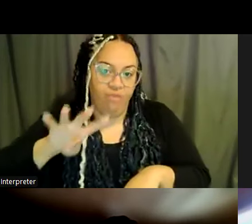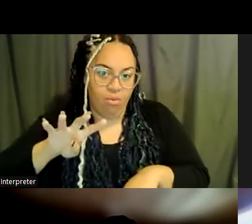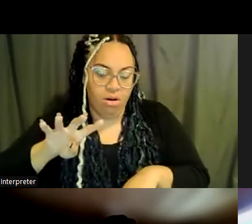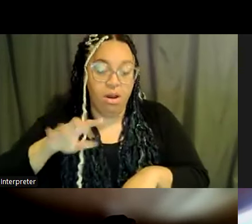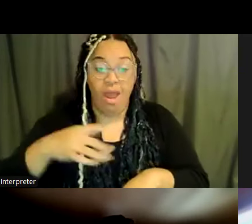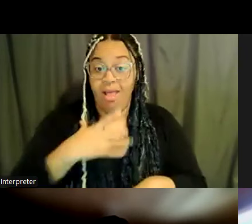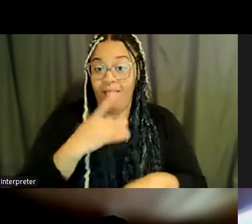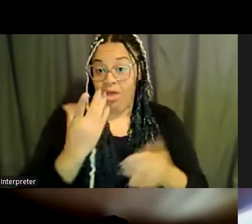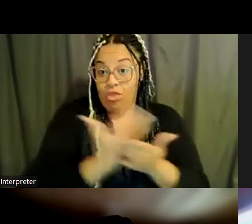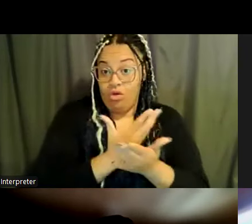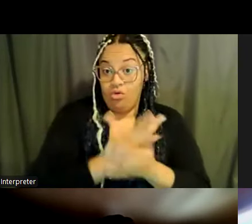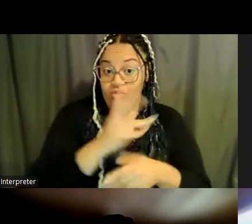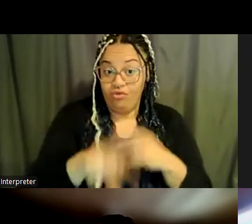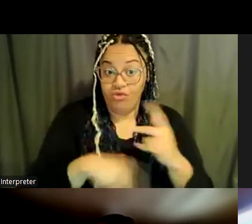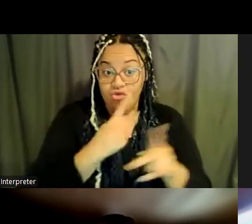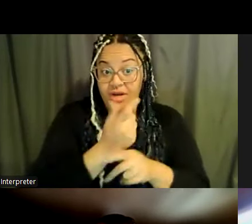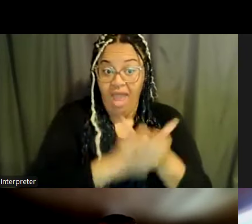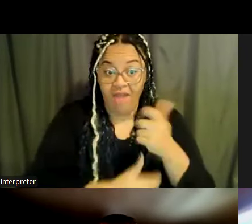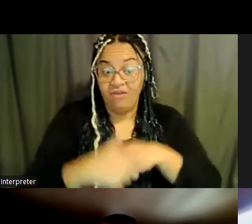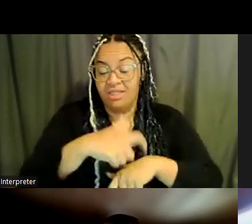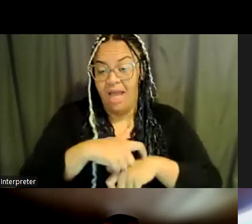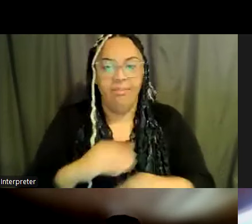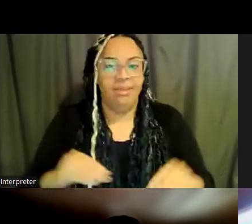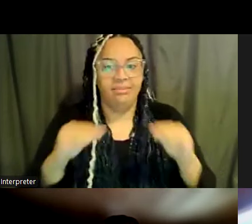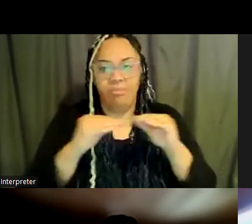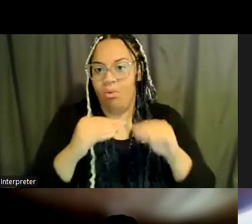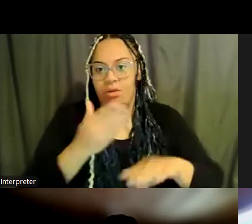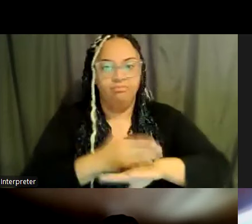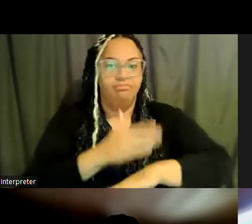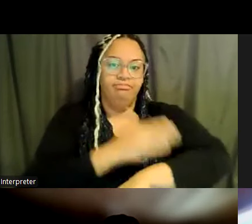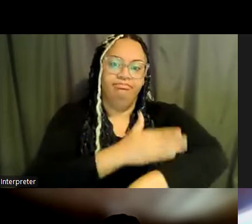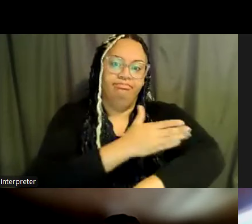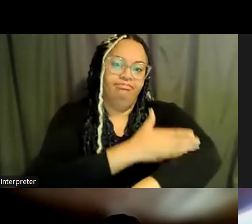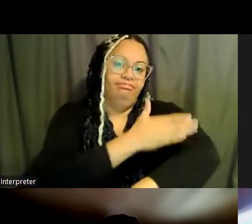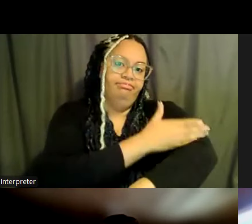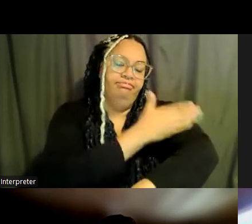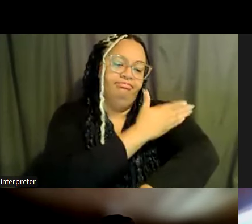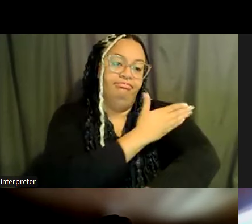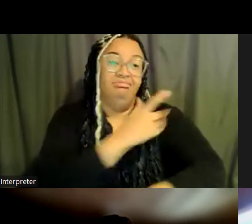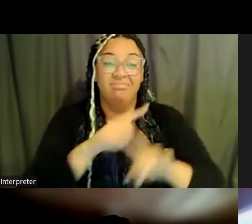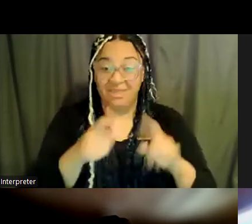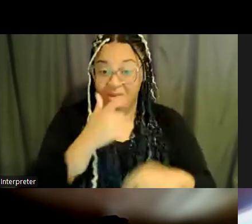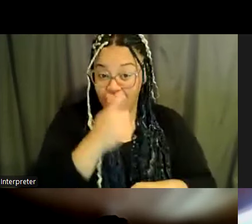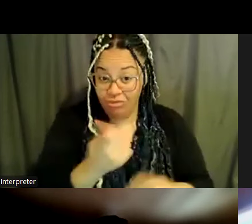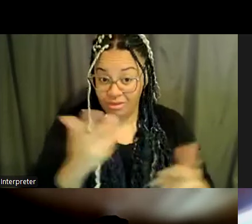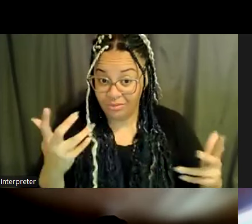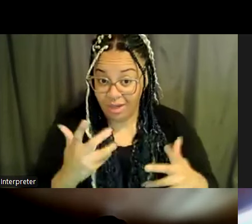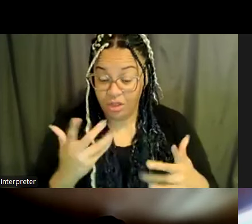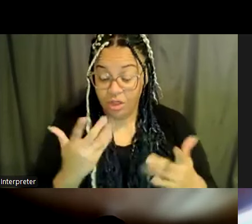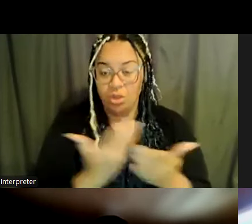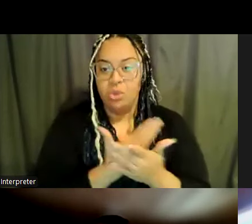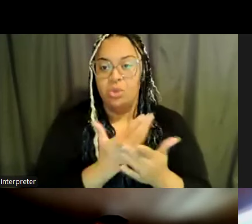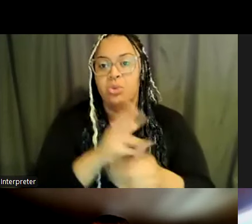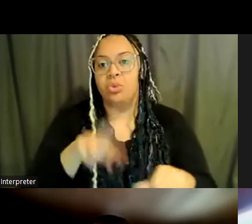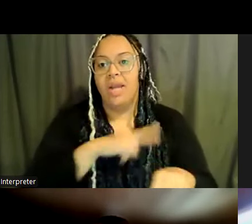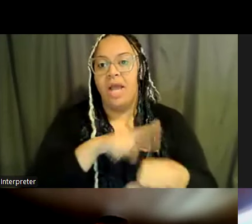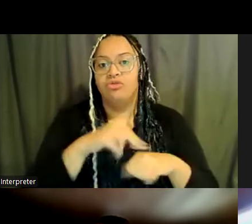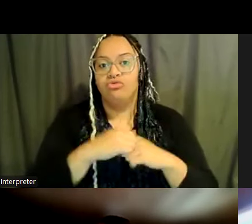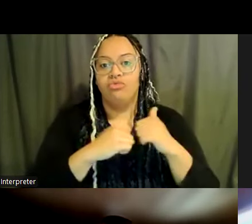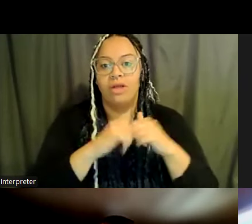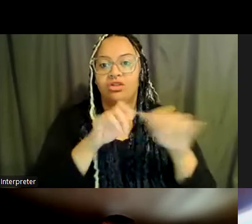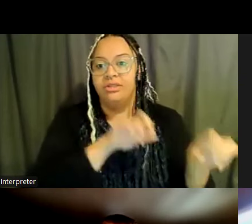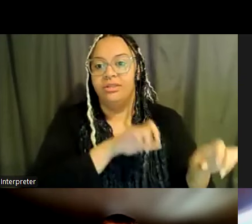the new version. Every time they do it, it gets better and better. One of the things I found interesting, though, is I found that the new national strategy is very